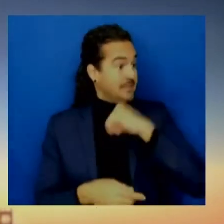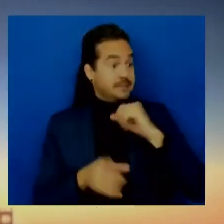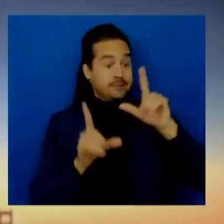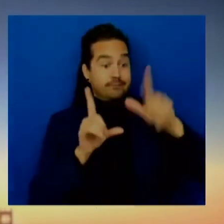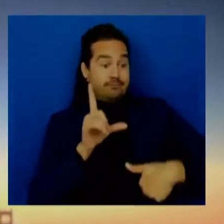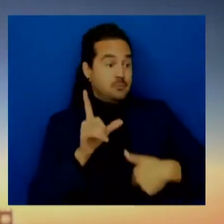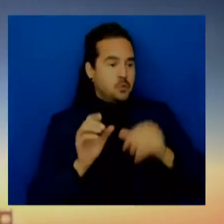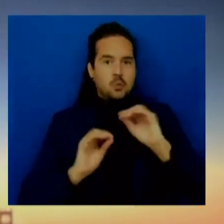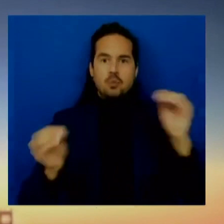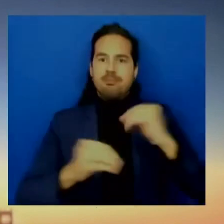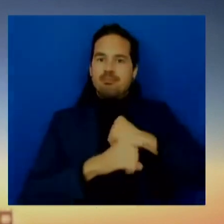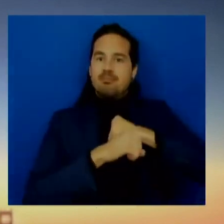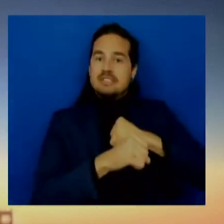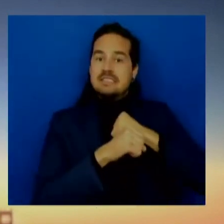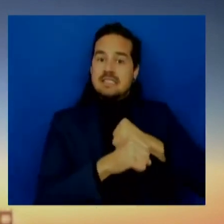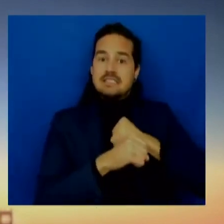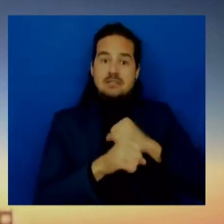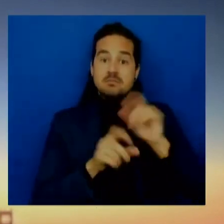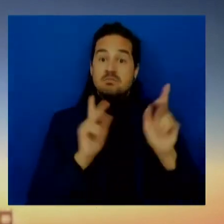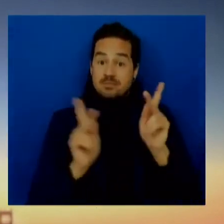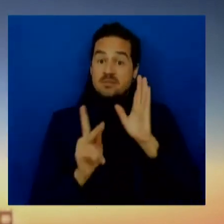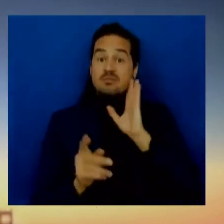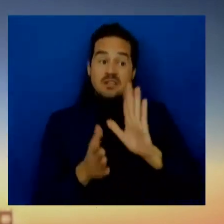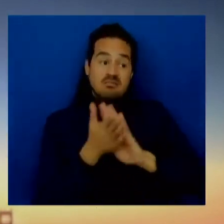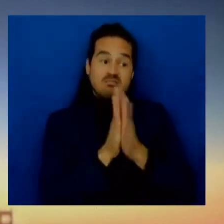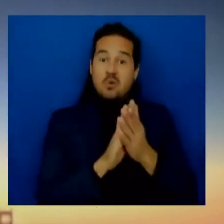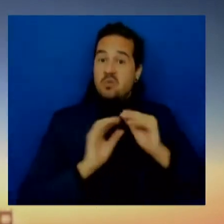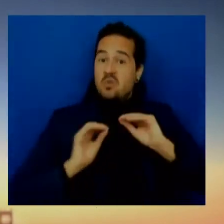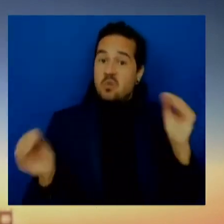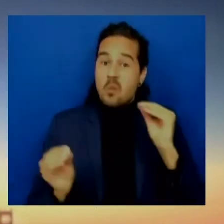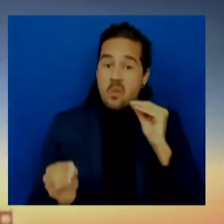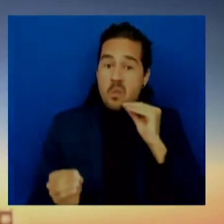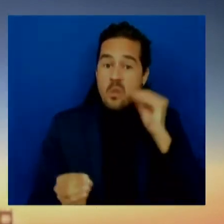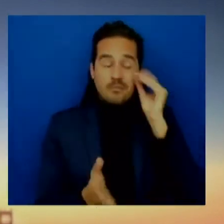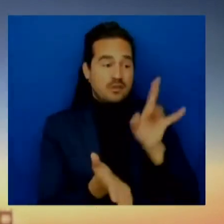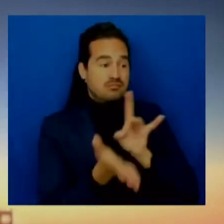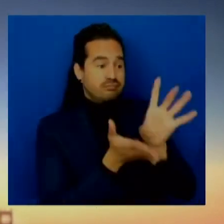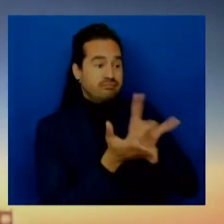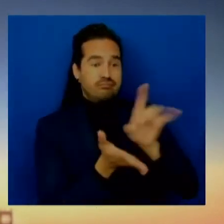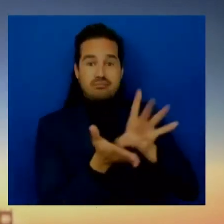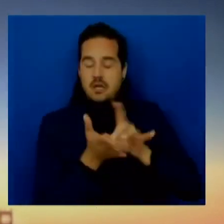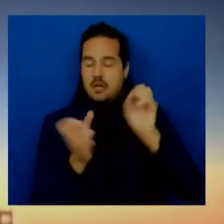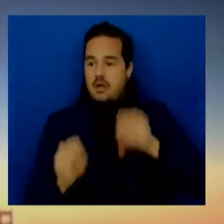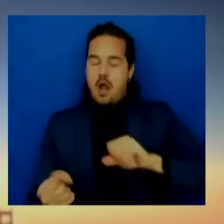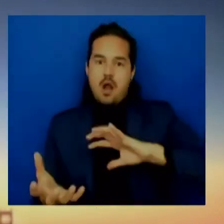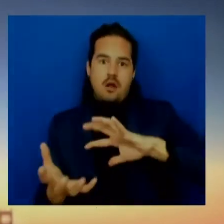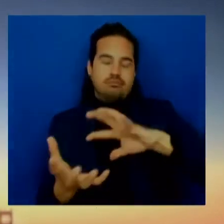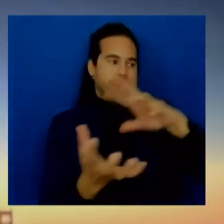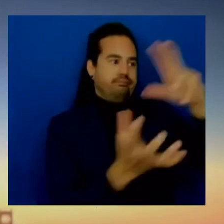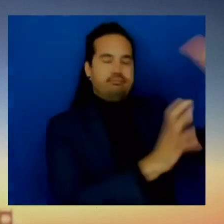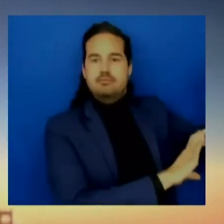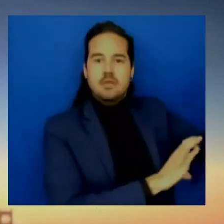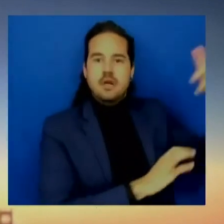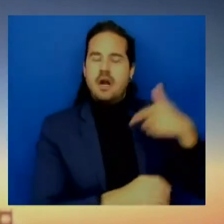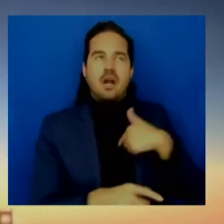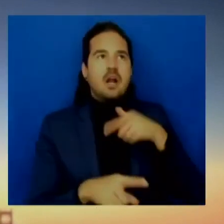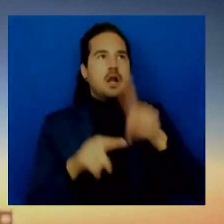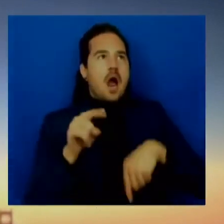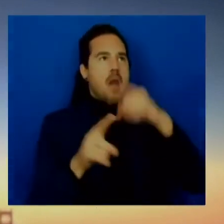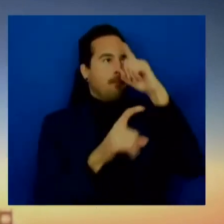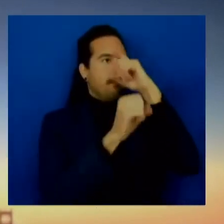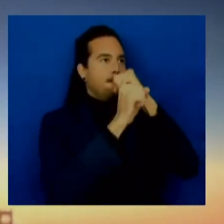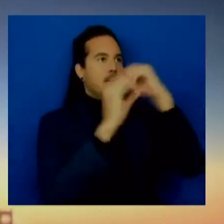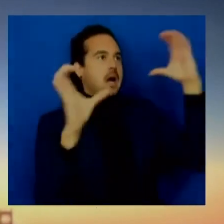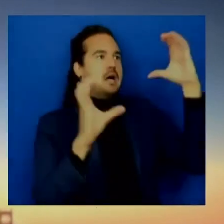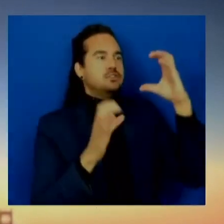parts of their lives that they couldn't imagine. But this work is a marathon. All Home, my organization, which